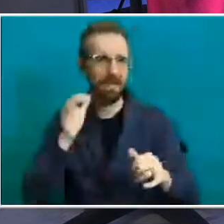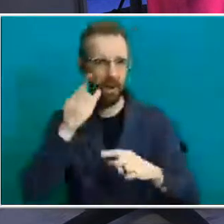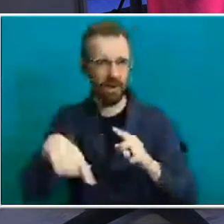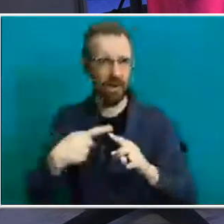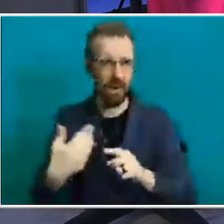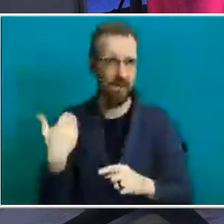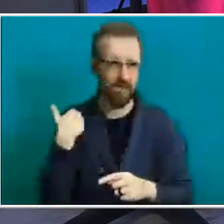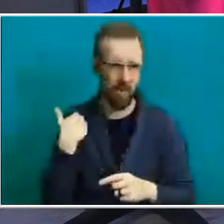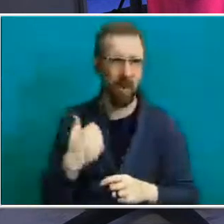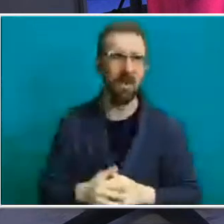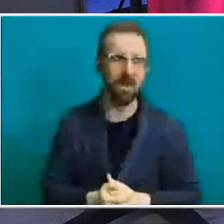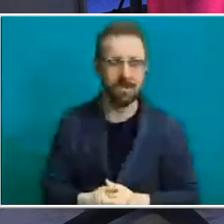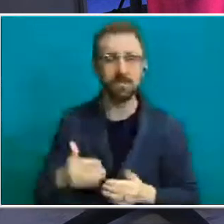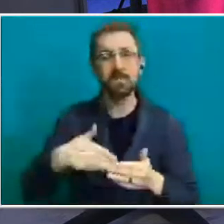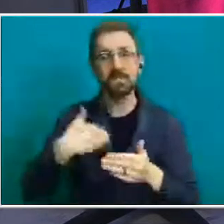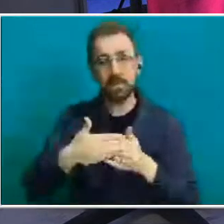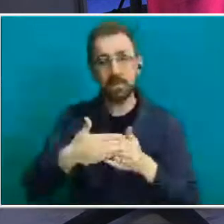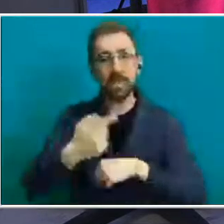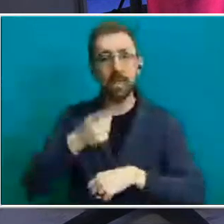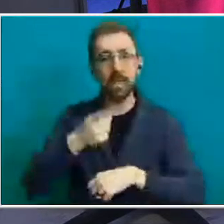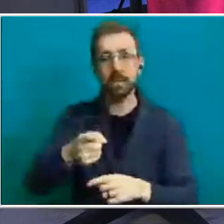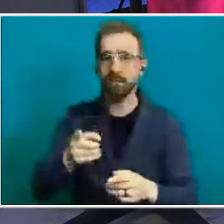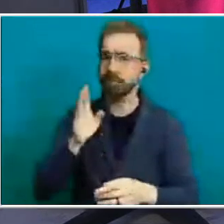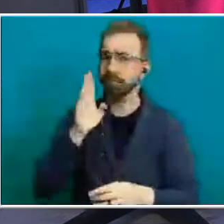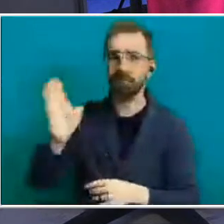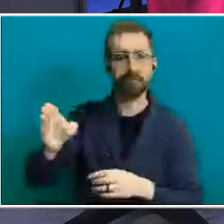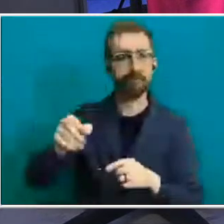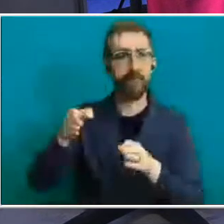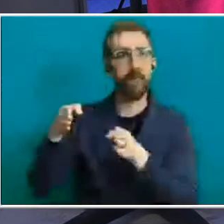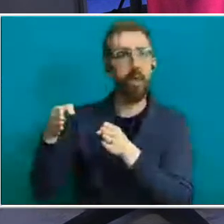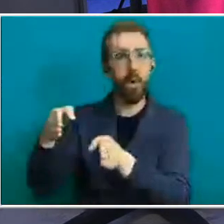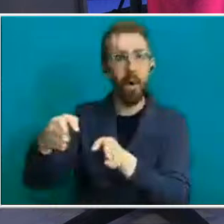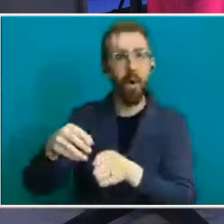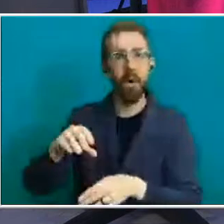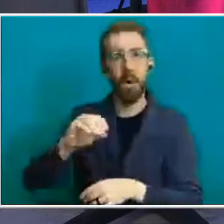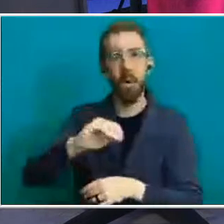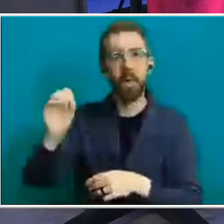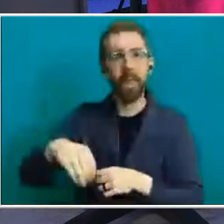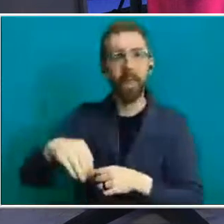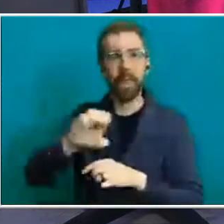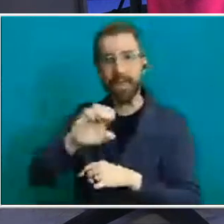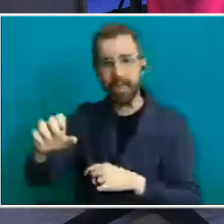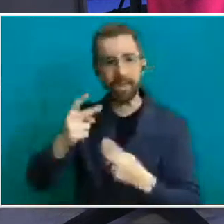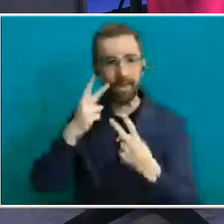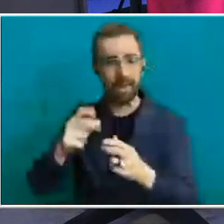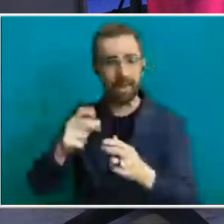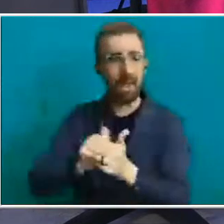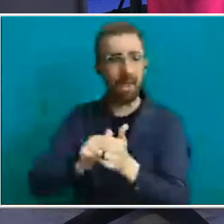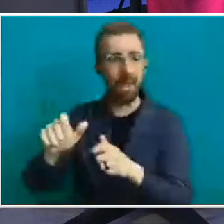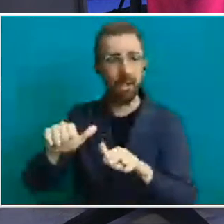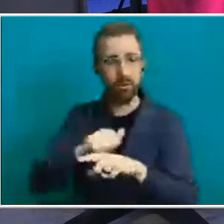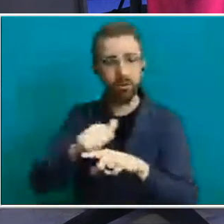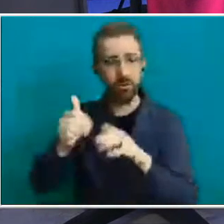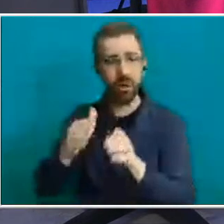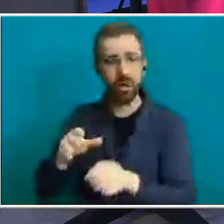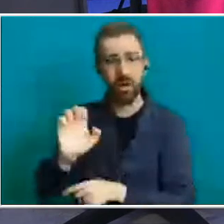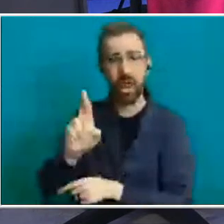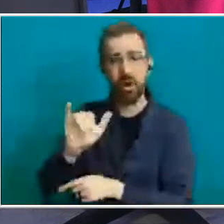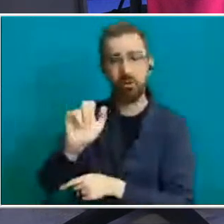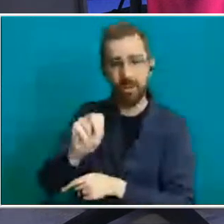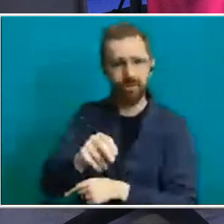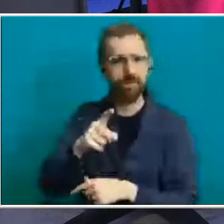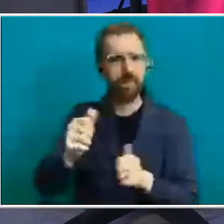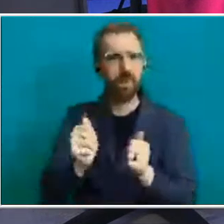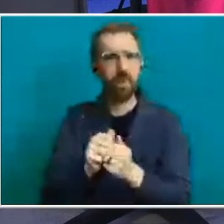next day, you were able to go down the hall at Olathe East and see your athletic trainer, Aaron. Aaron, you're with the University of Kansas Health